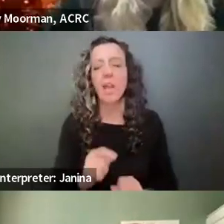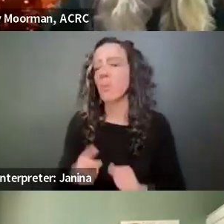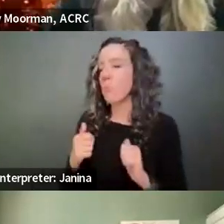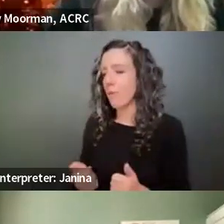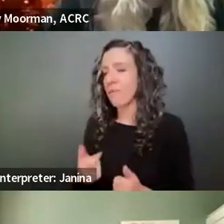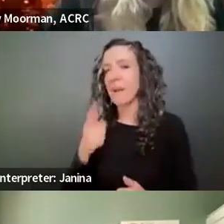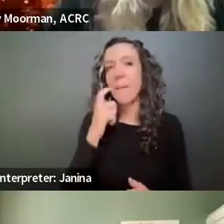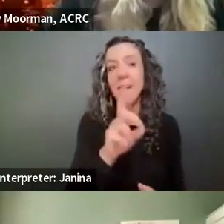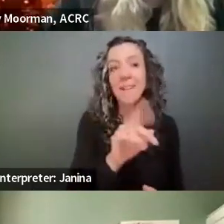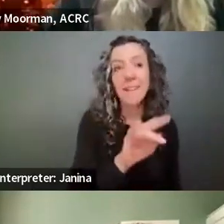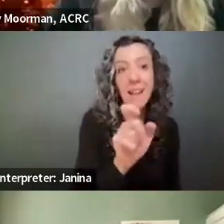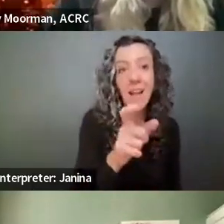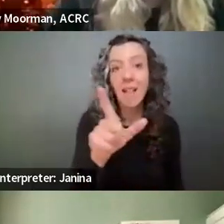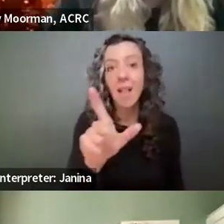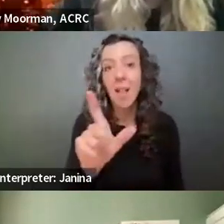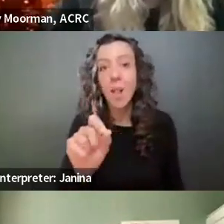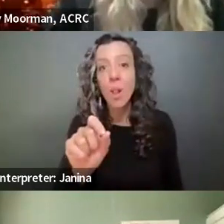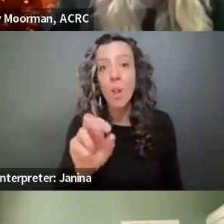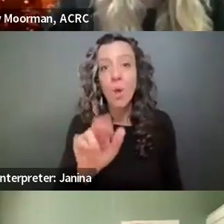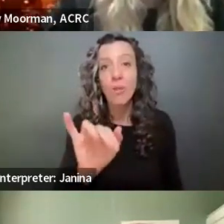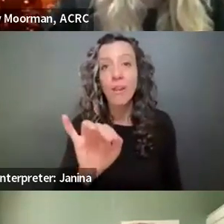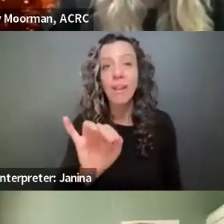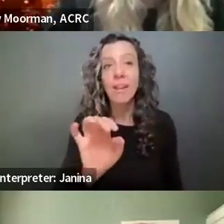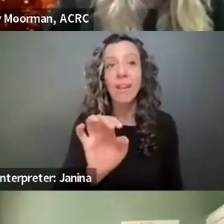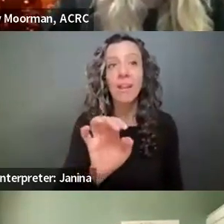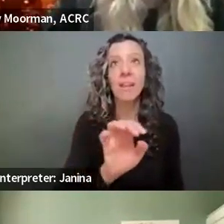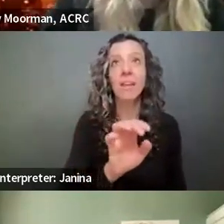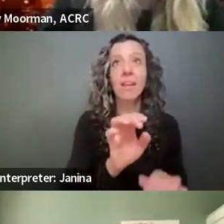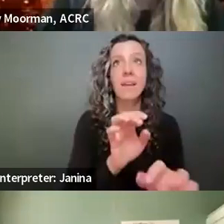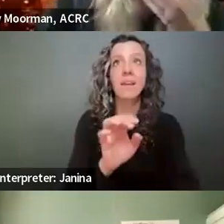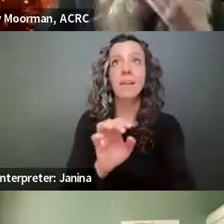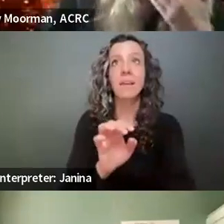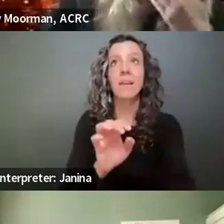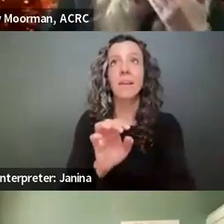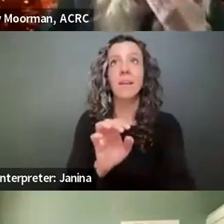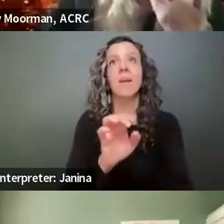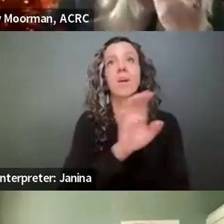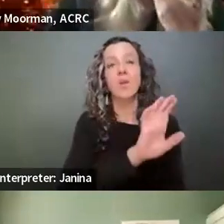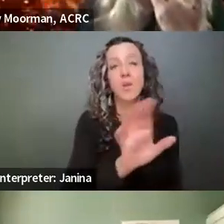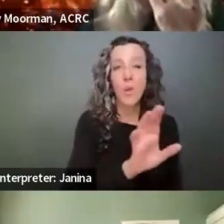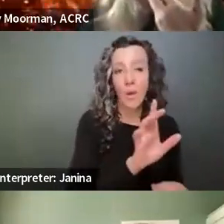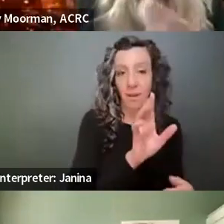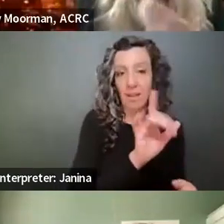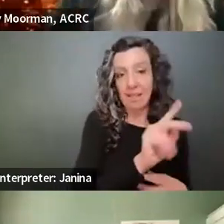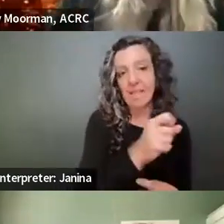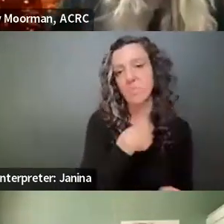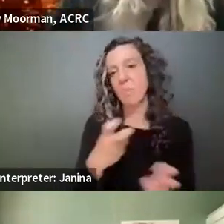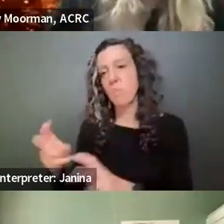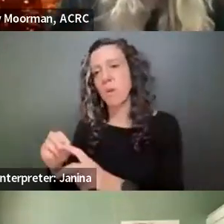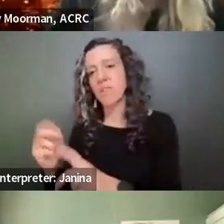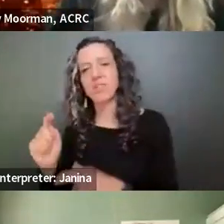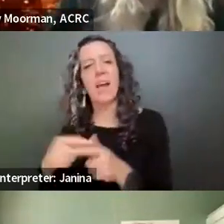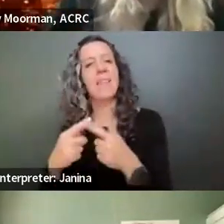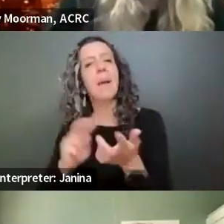Danielle and Lori, we can put the links that you guys mentioned in your presentation into the chat so that people can kind of copy and paste that